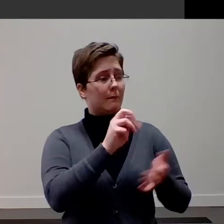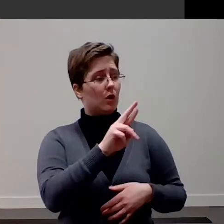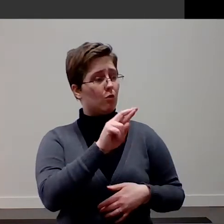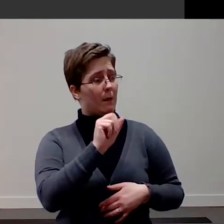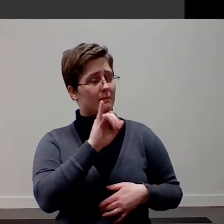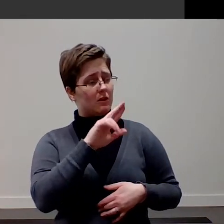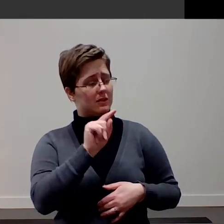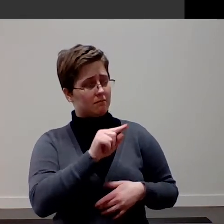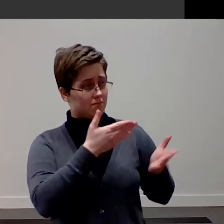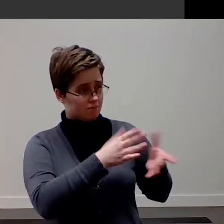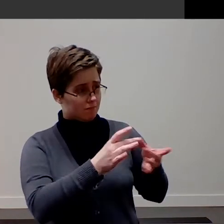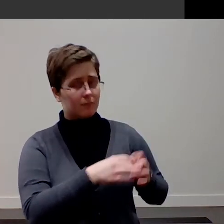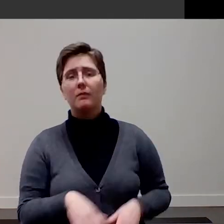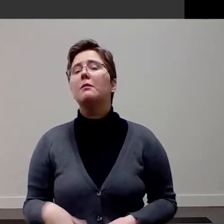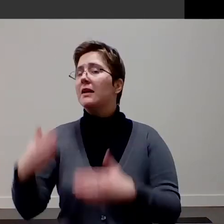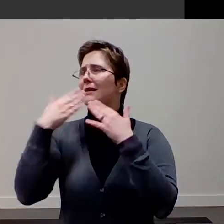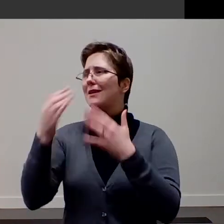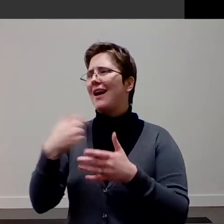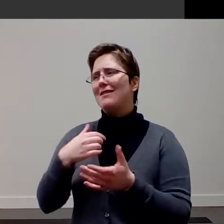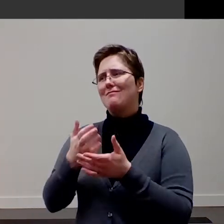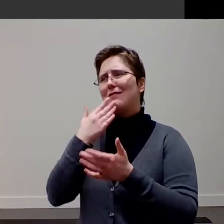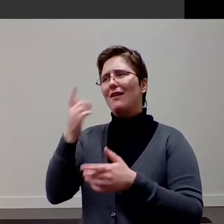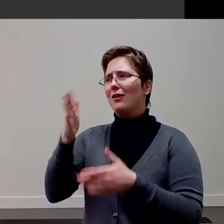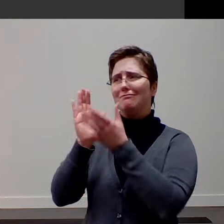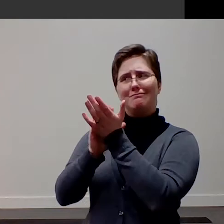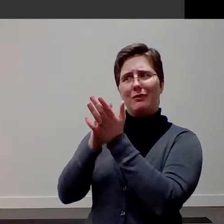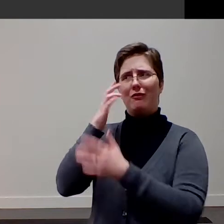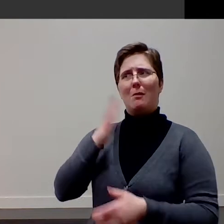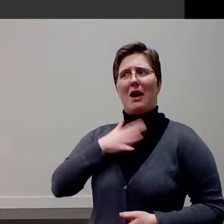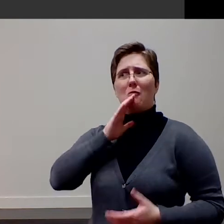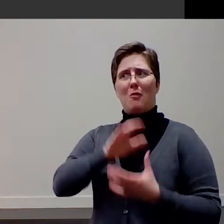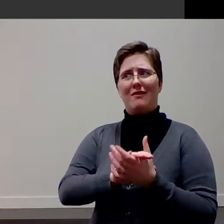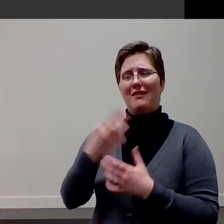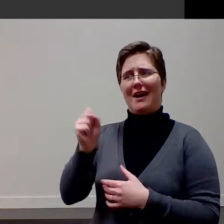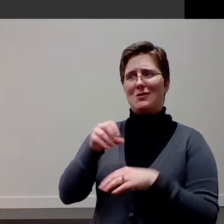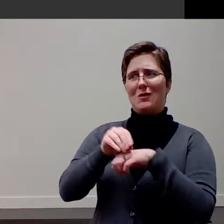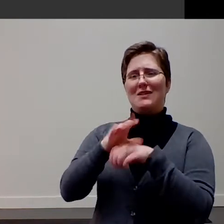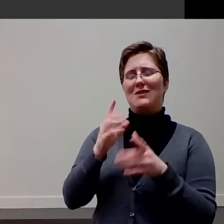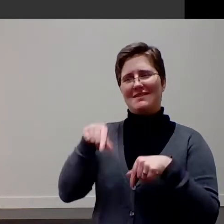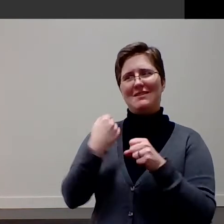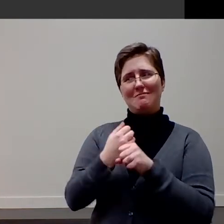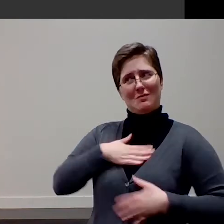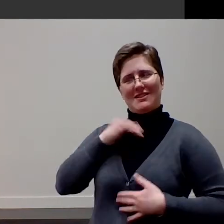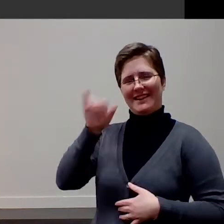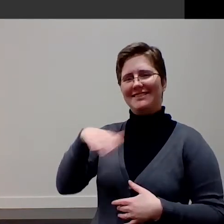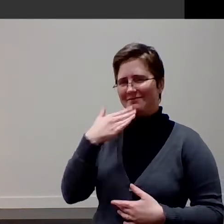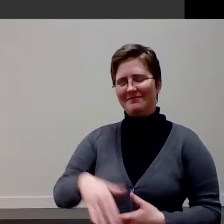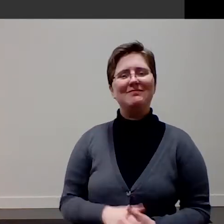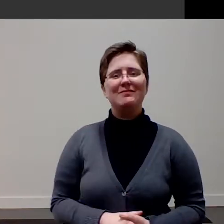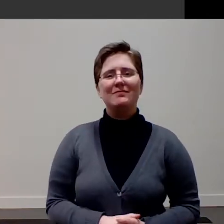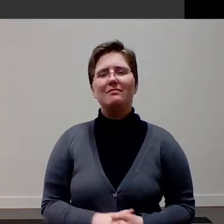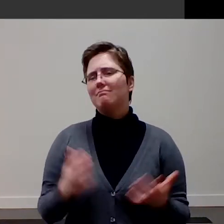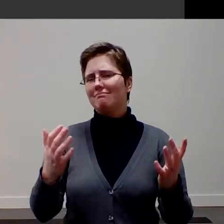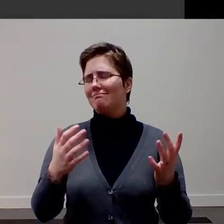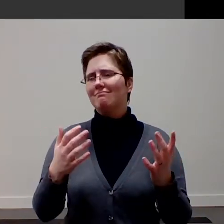much. And I want to thank Dr. Durant for the shout out for my wife for the High School Counselor of the Year. Appreciate it. Better half.